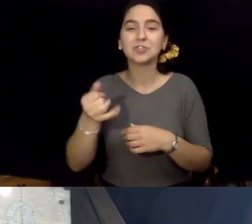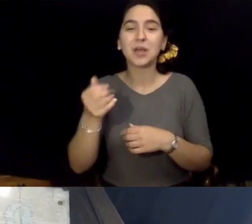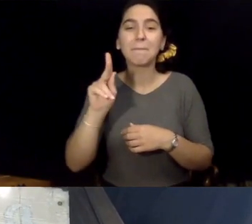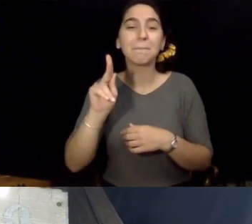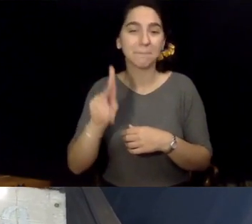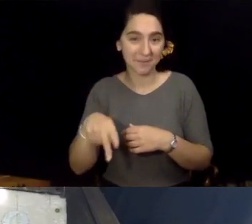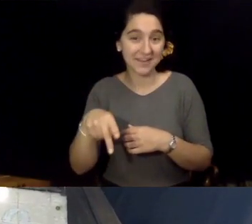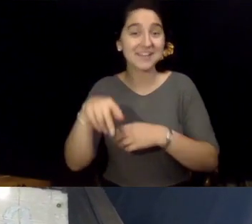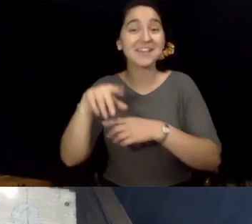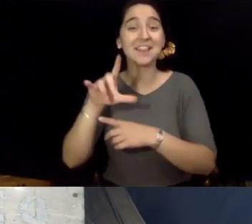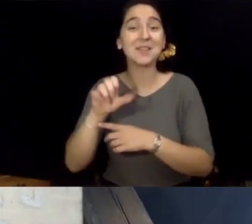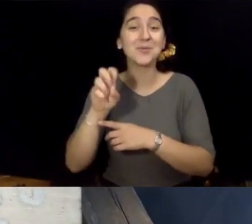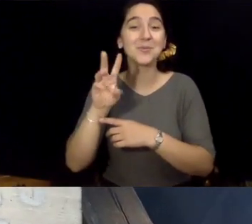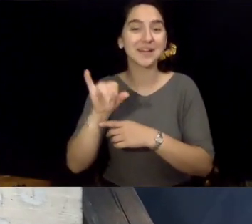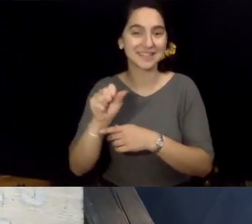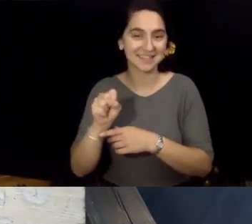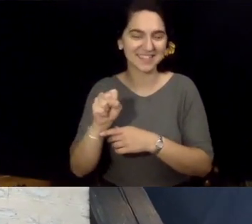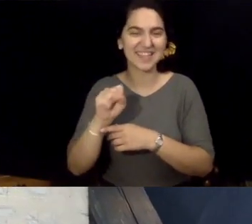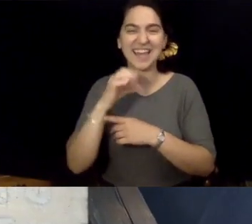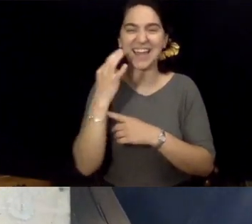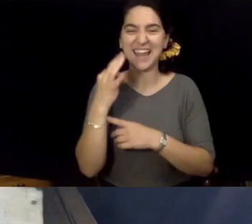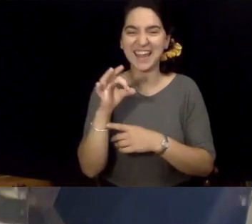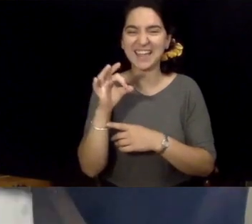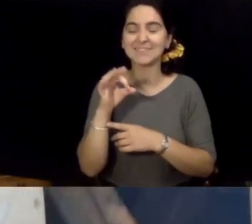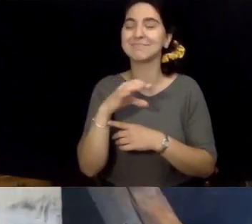F. Rose May in